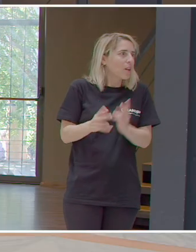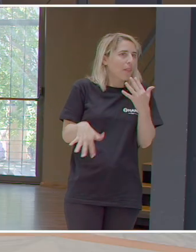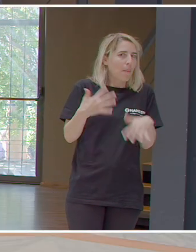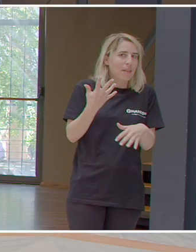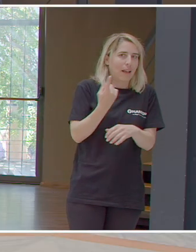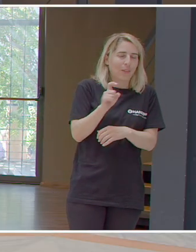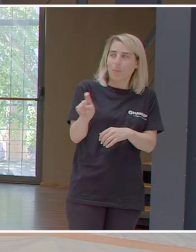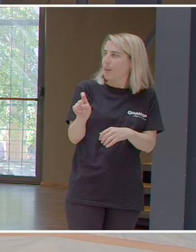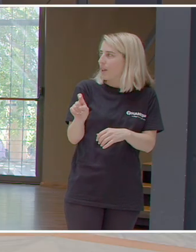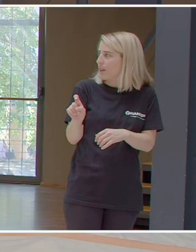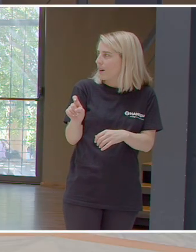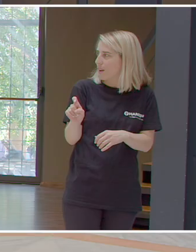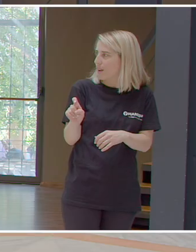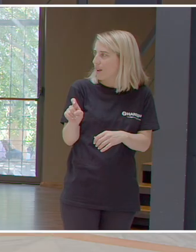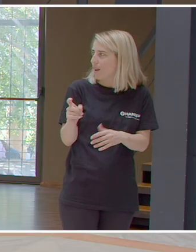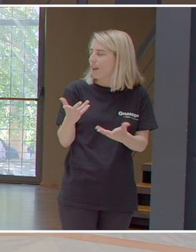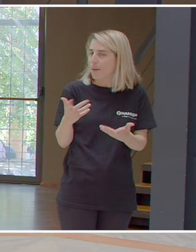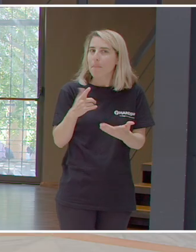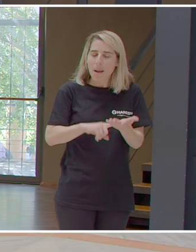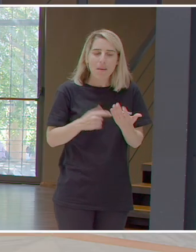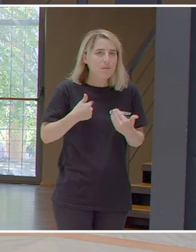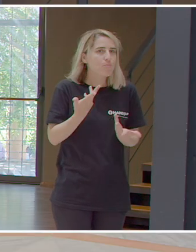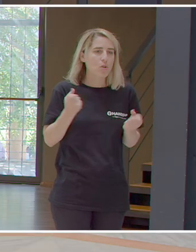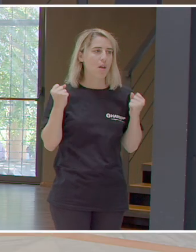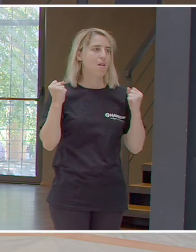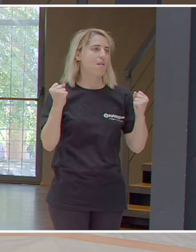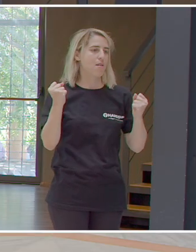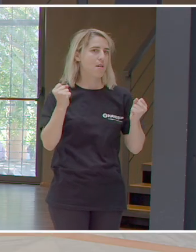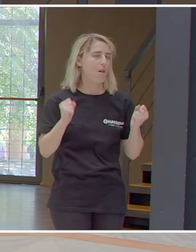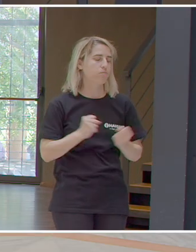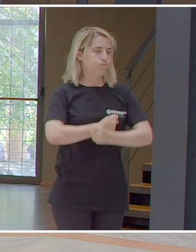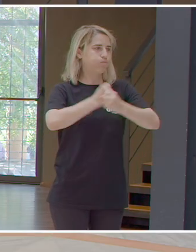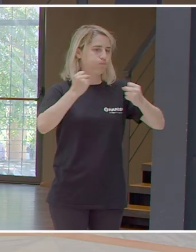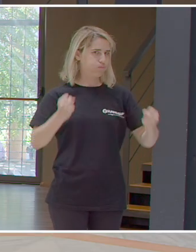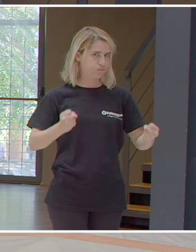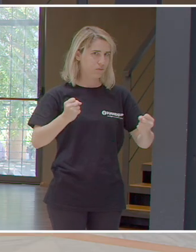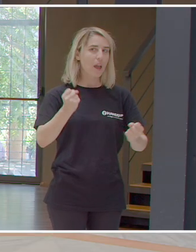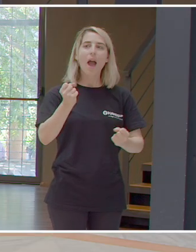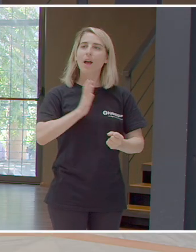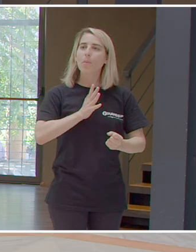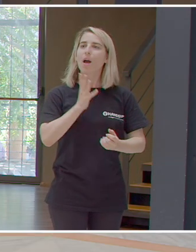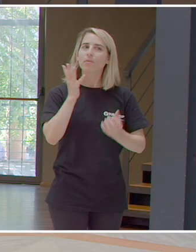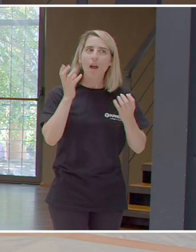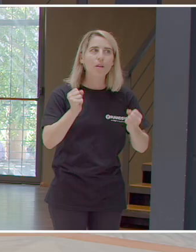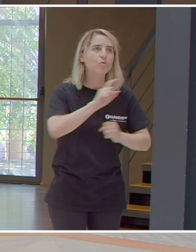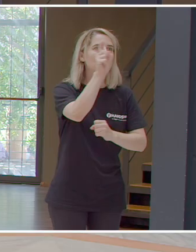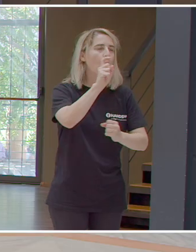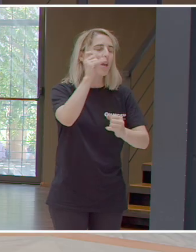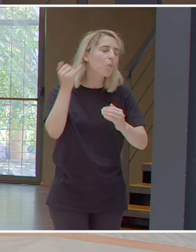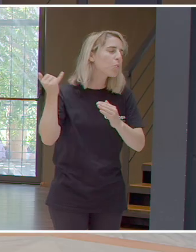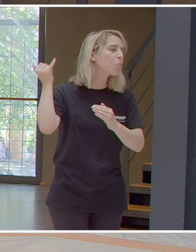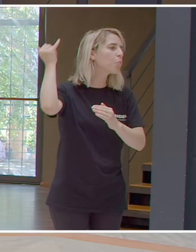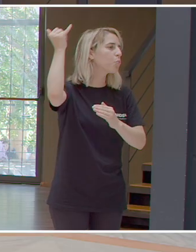more Danes, but for sure more healthy and long living people in this world. So